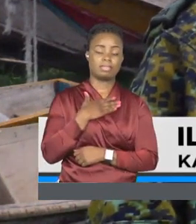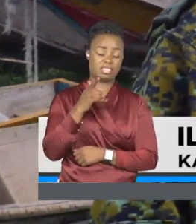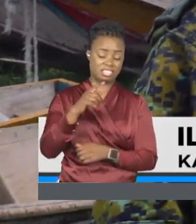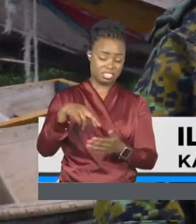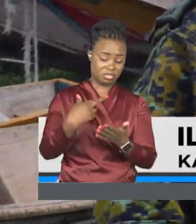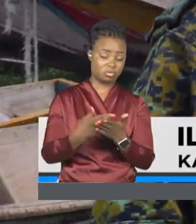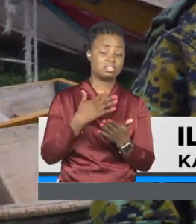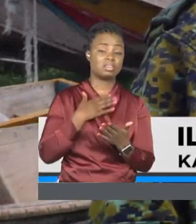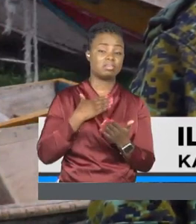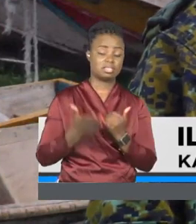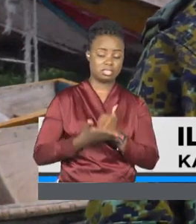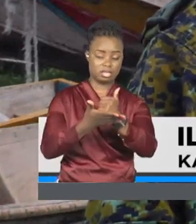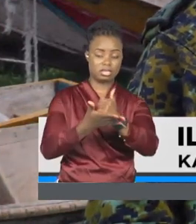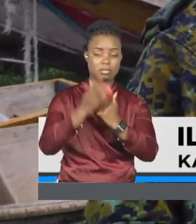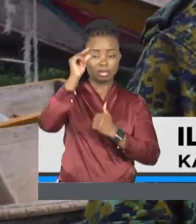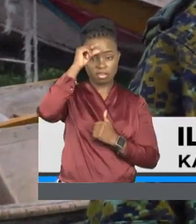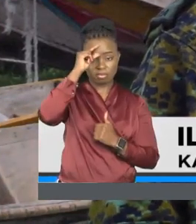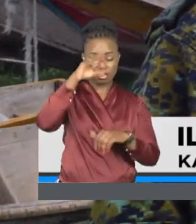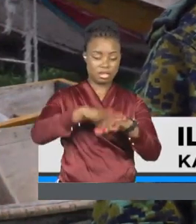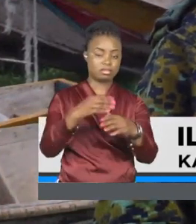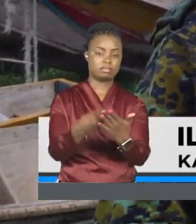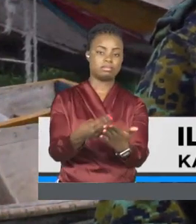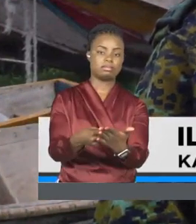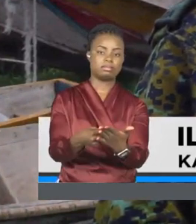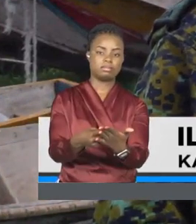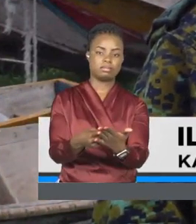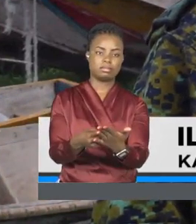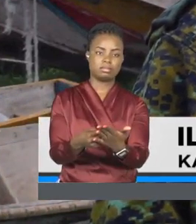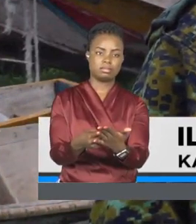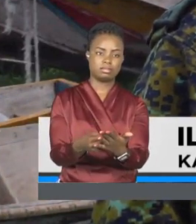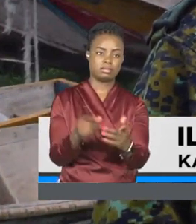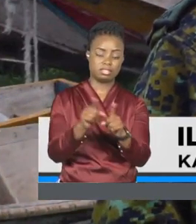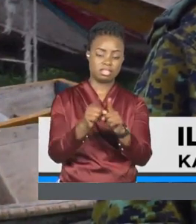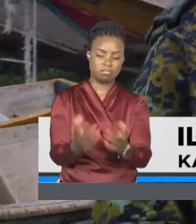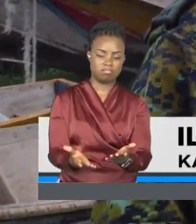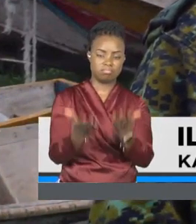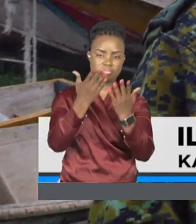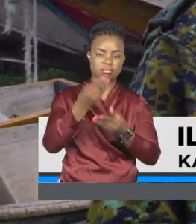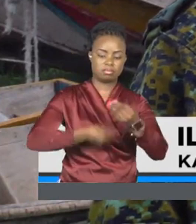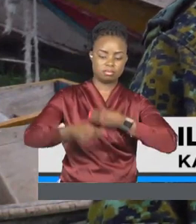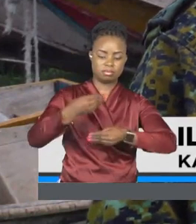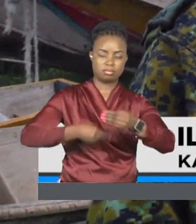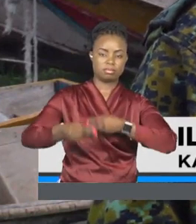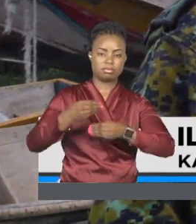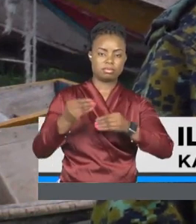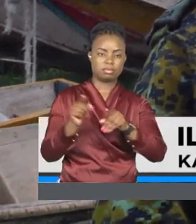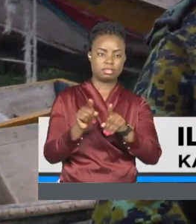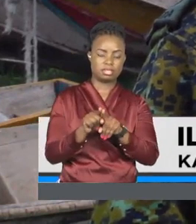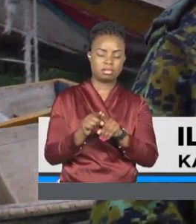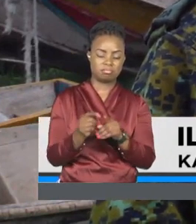the government in terms of revenue and boost the economy and the standards of living